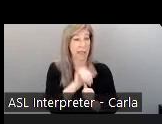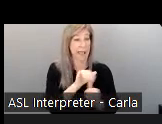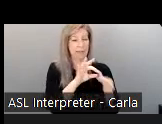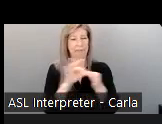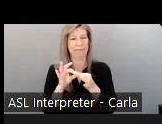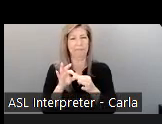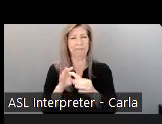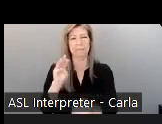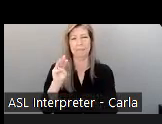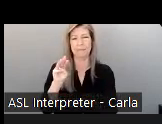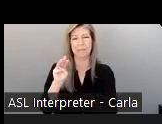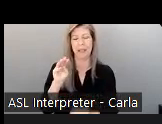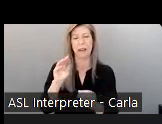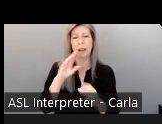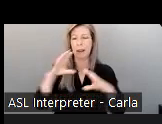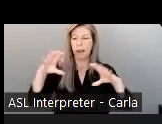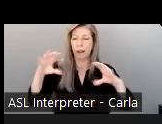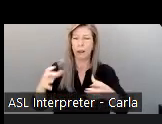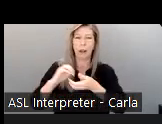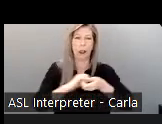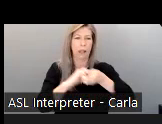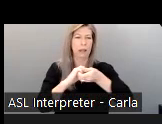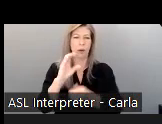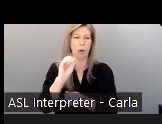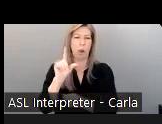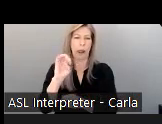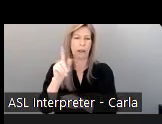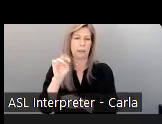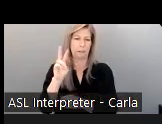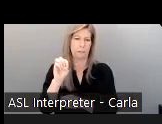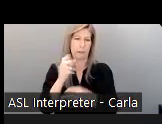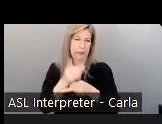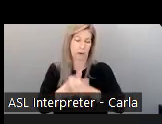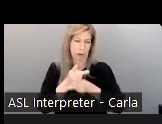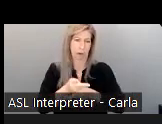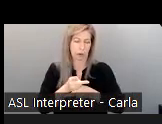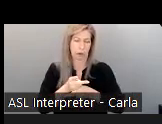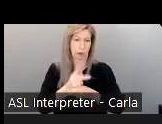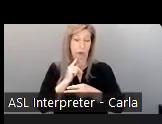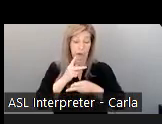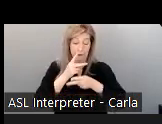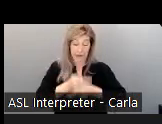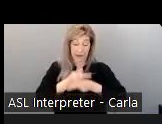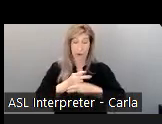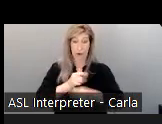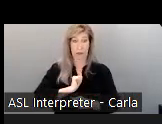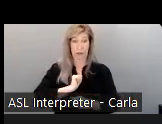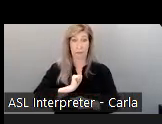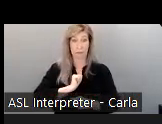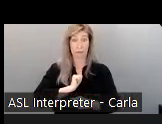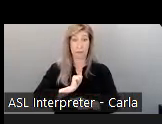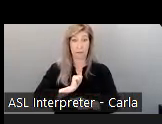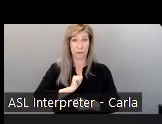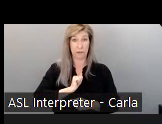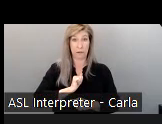and really honor that no matter how much we take care of ourselves,